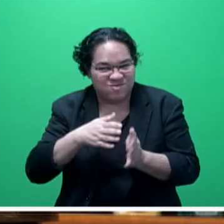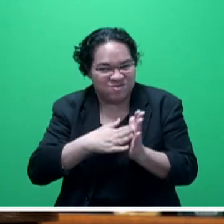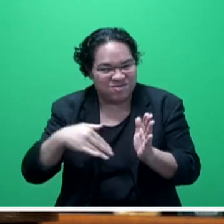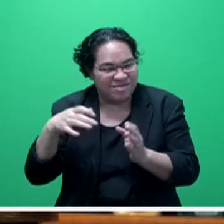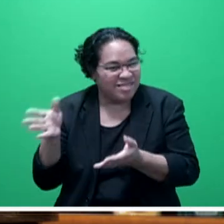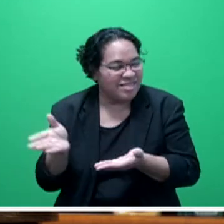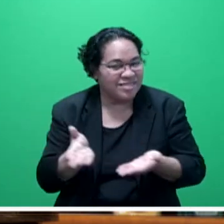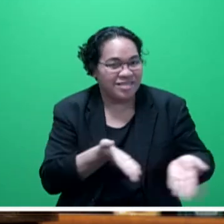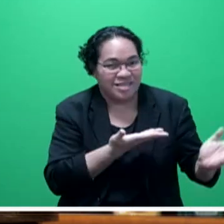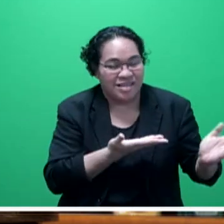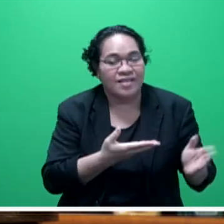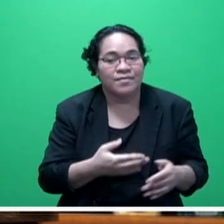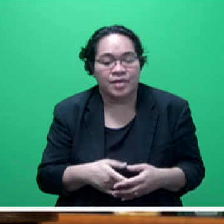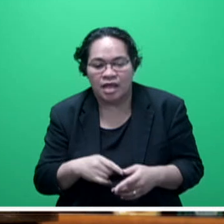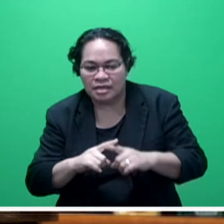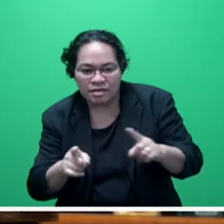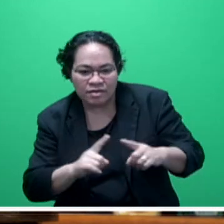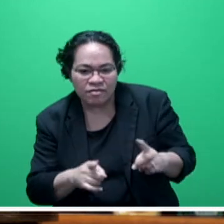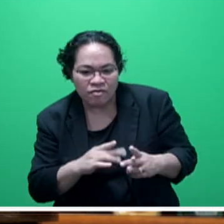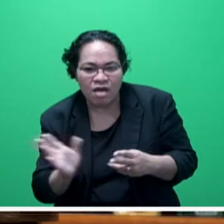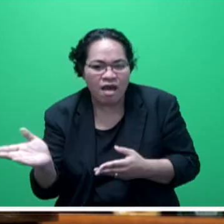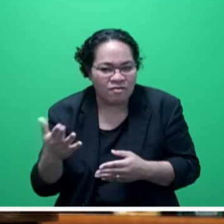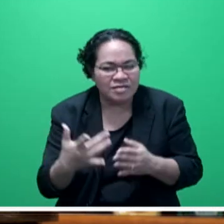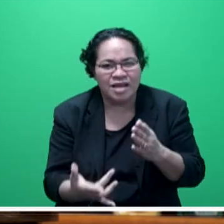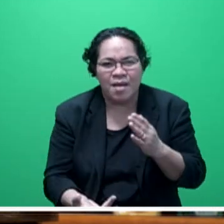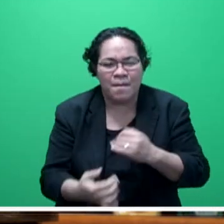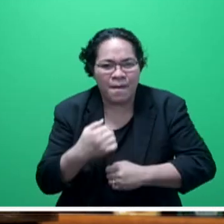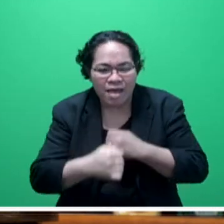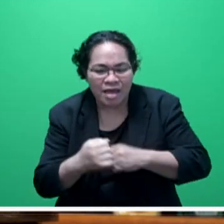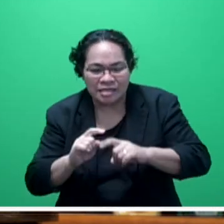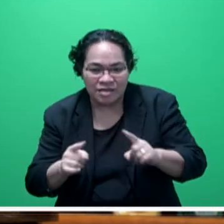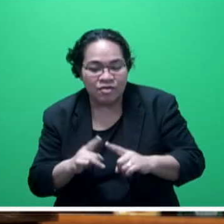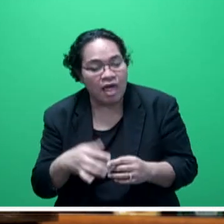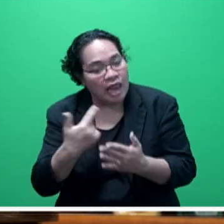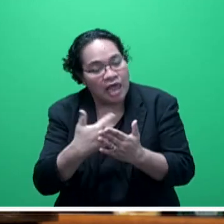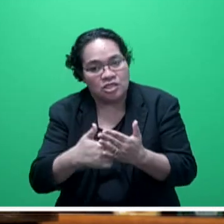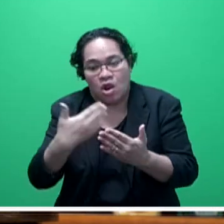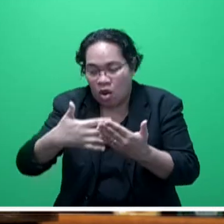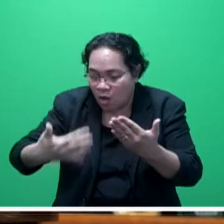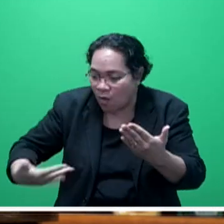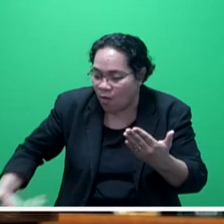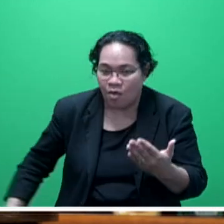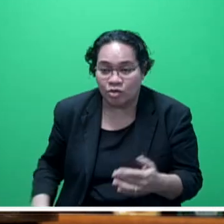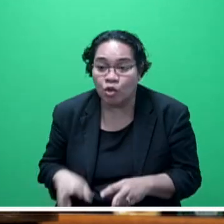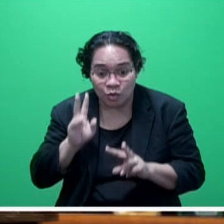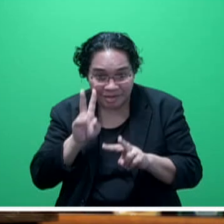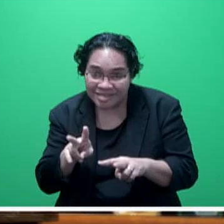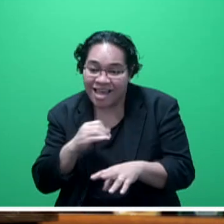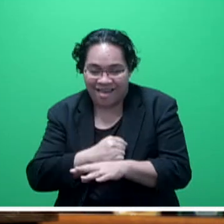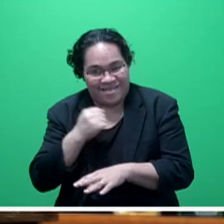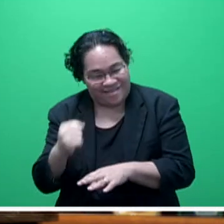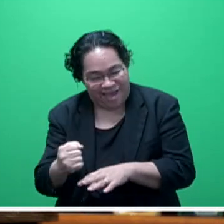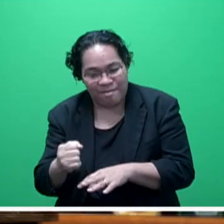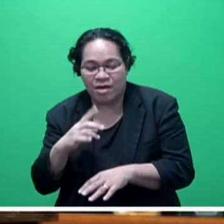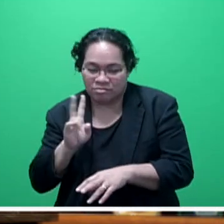cooperatives to purchase mechanical harvesters, and the list goes on. So you can see how government goes down to